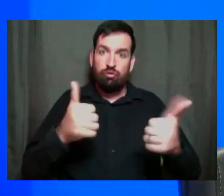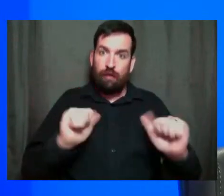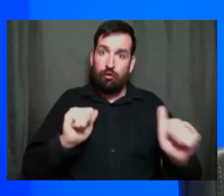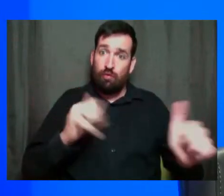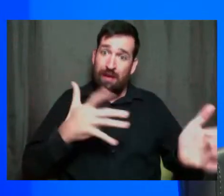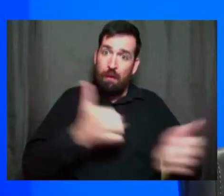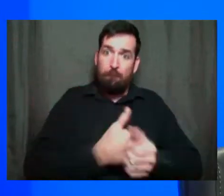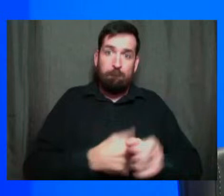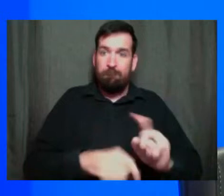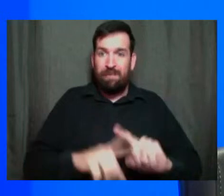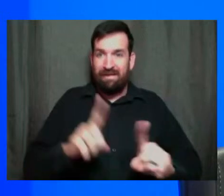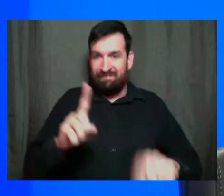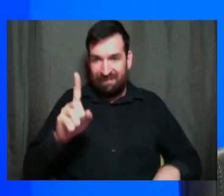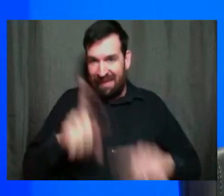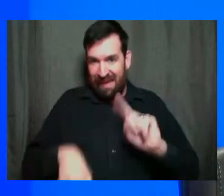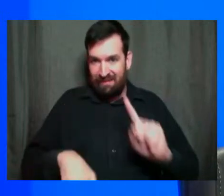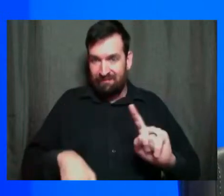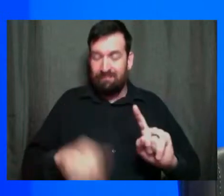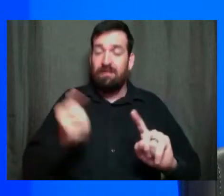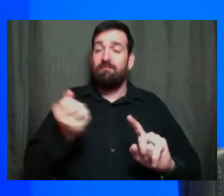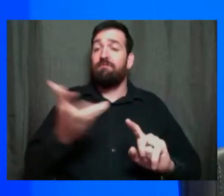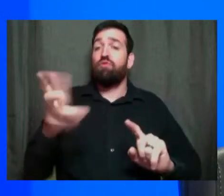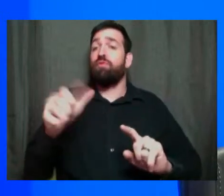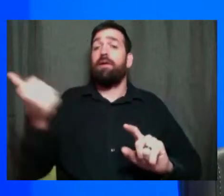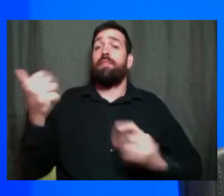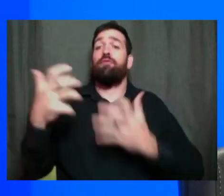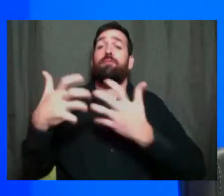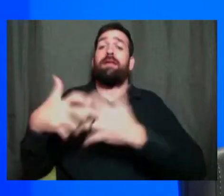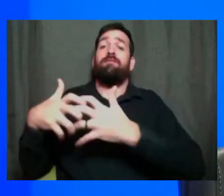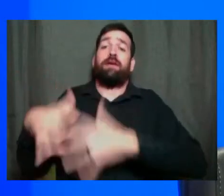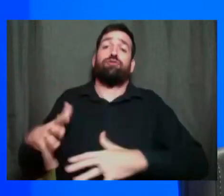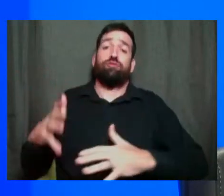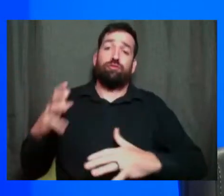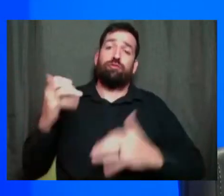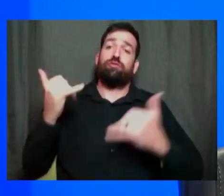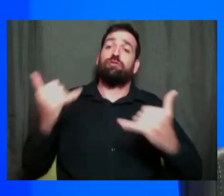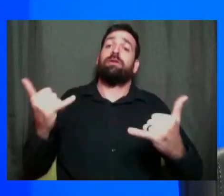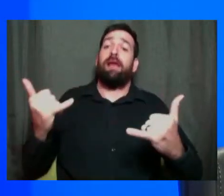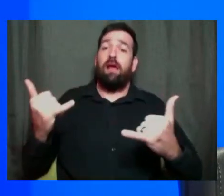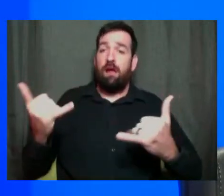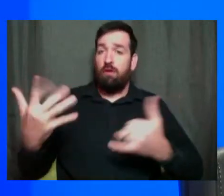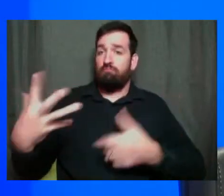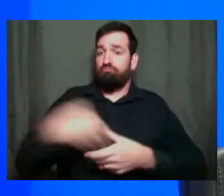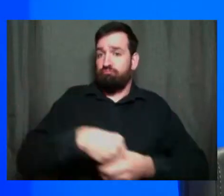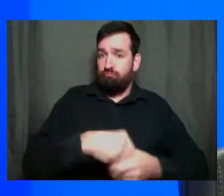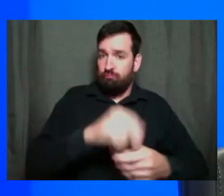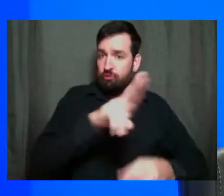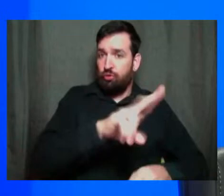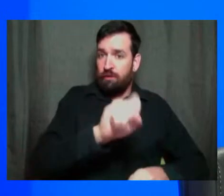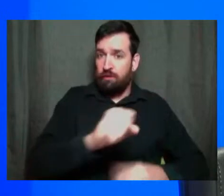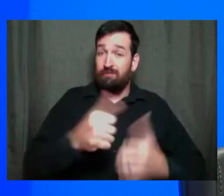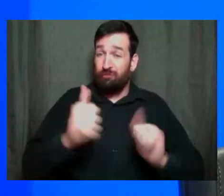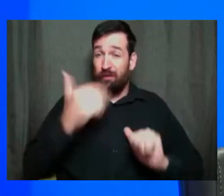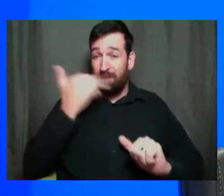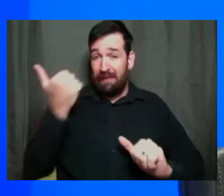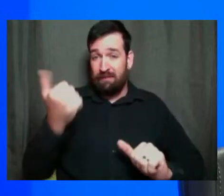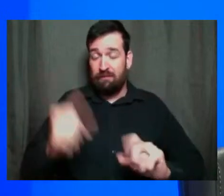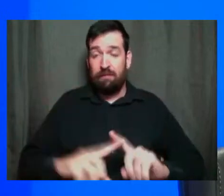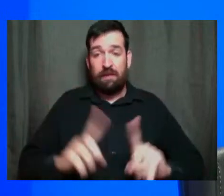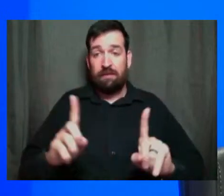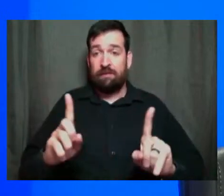can't necessarily keep up. There's a couple other manufacturers that now are in the market. So we're doing our best to keep up, but